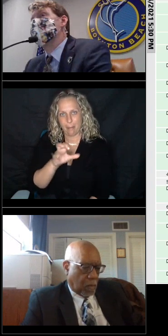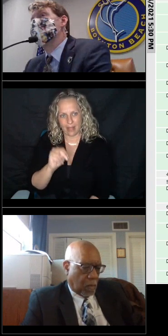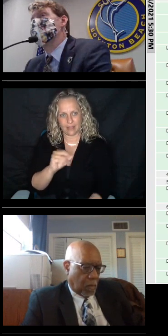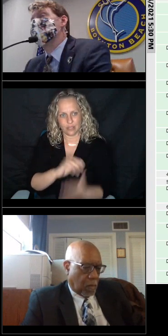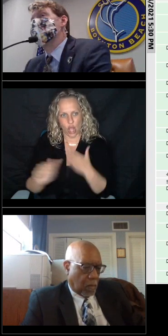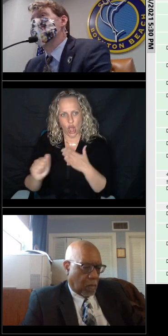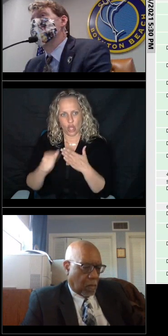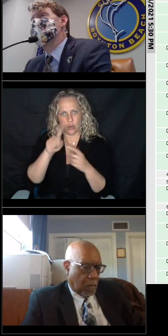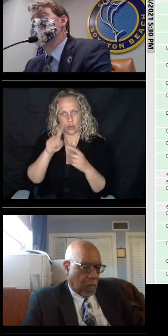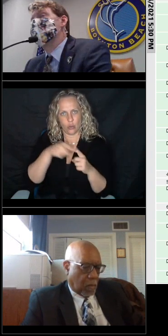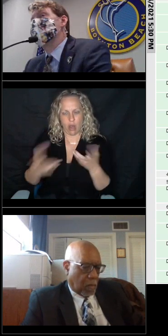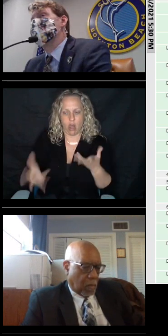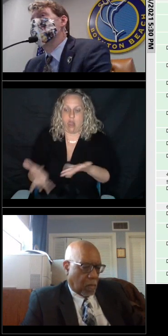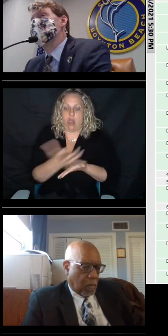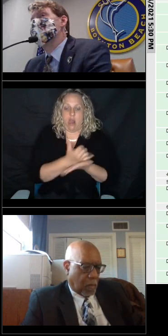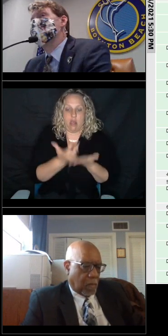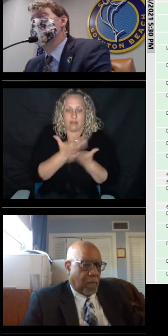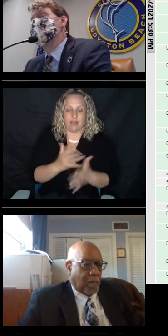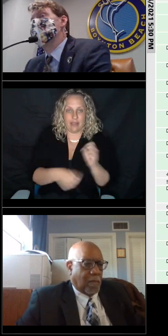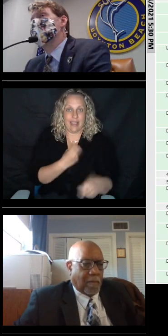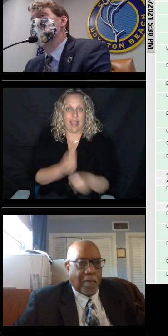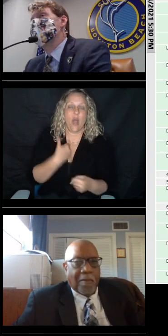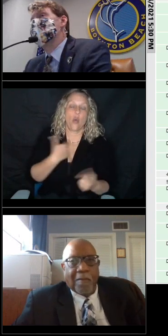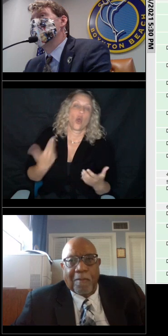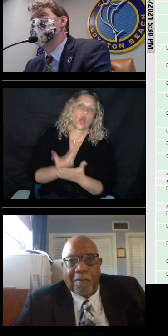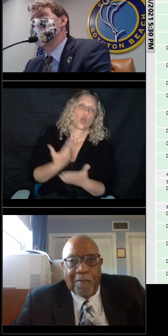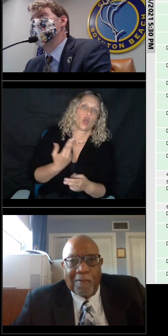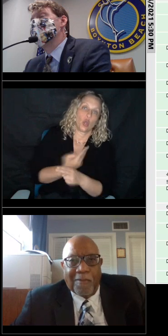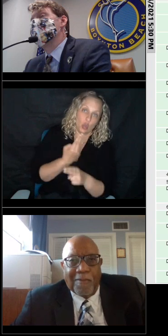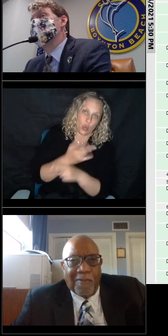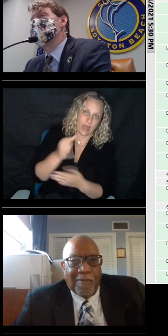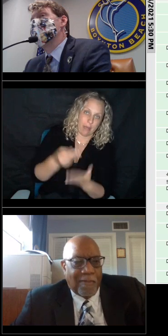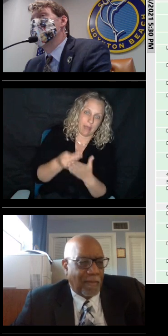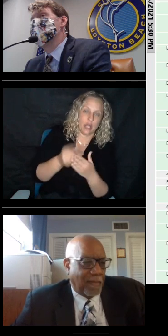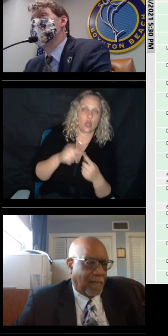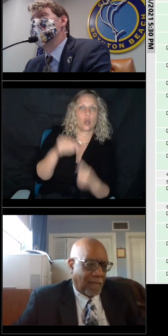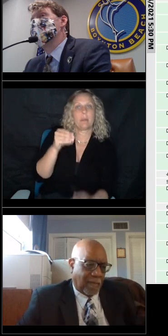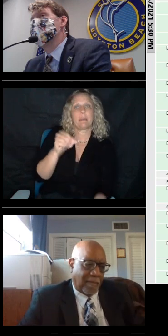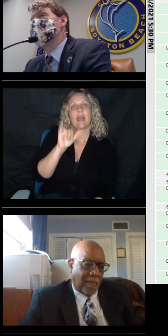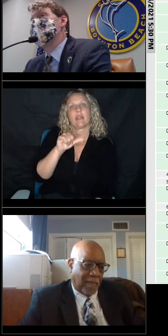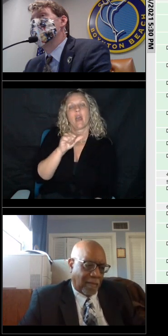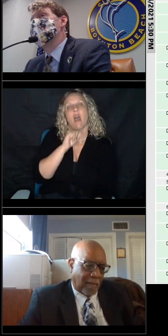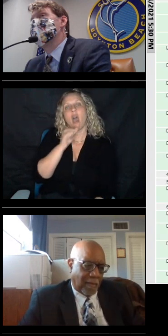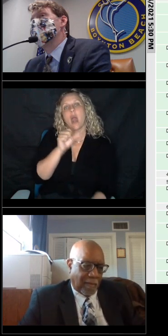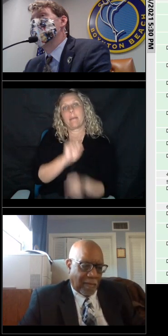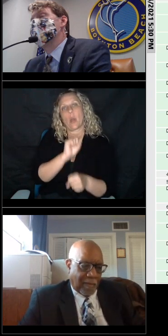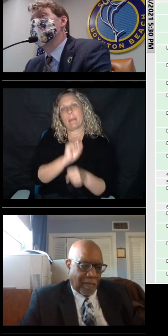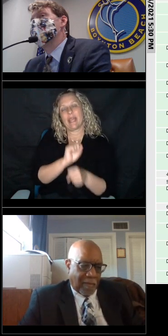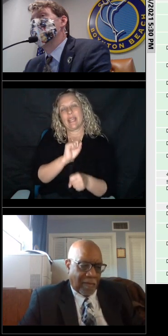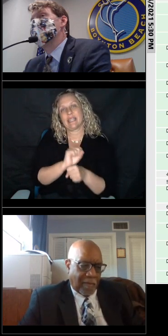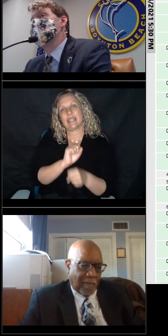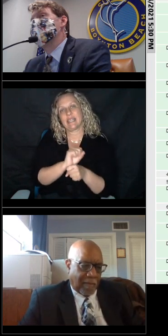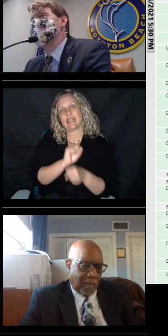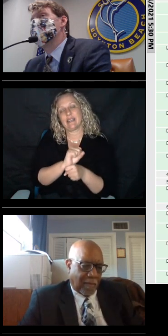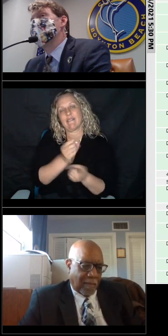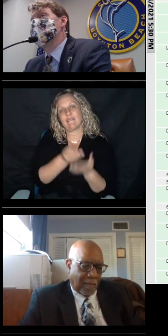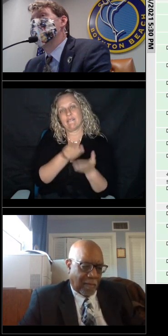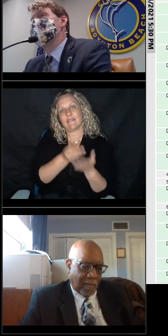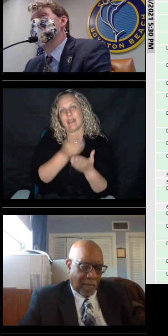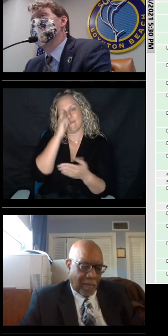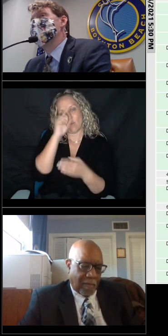the time you're done. And we're going to use it to pay the unemployment fund for